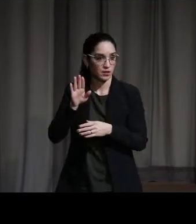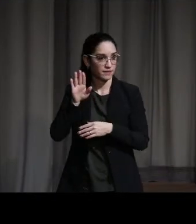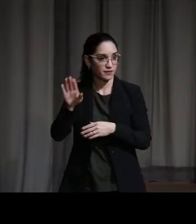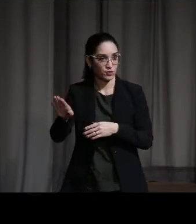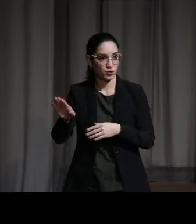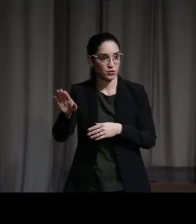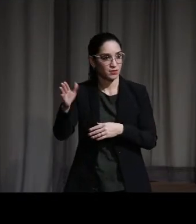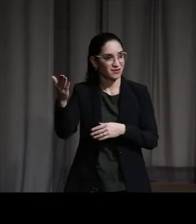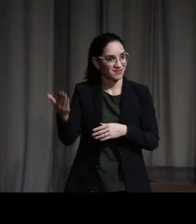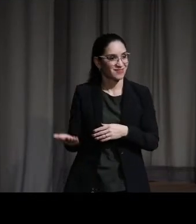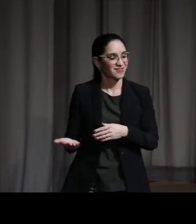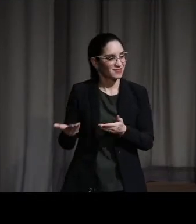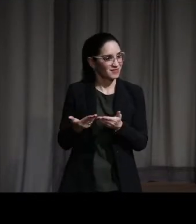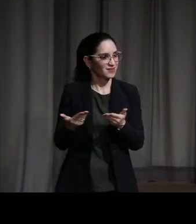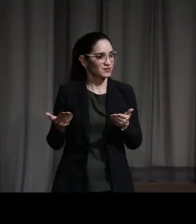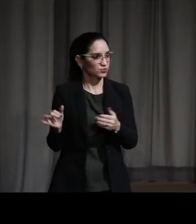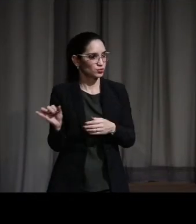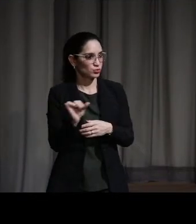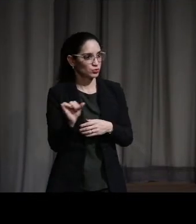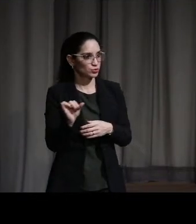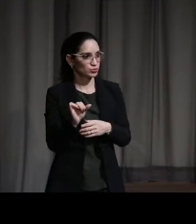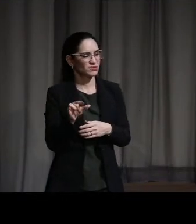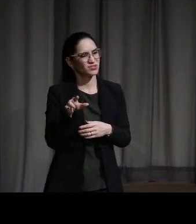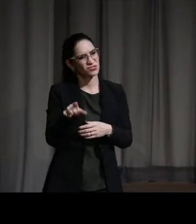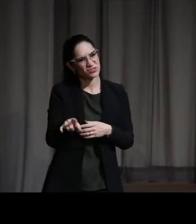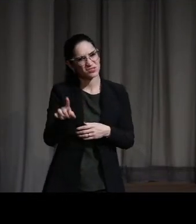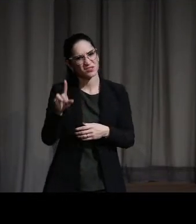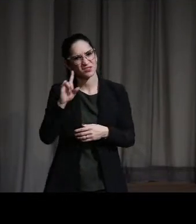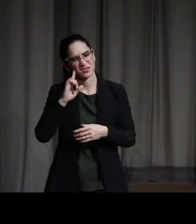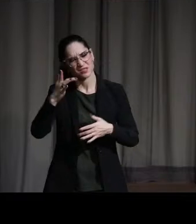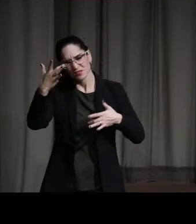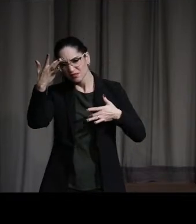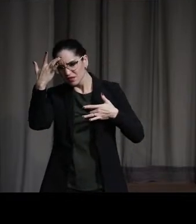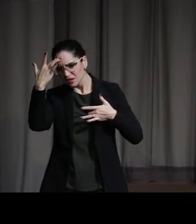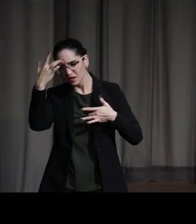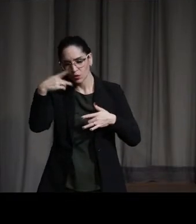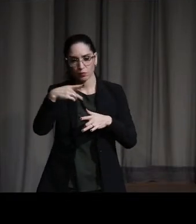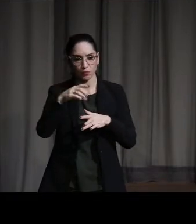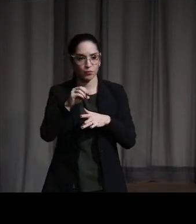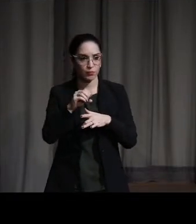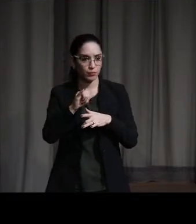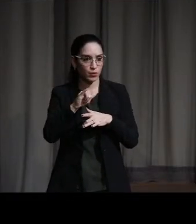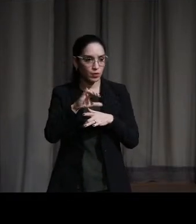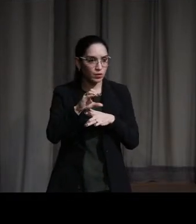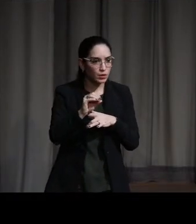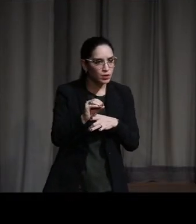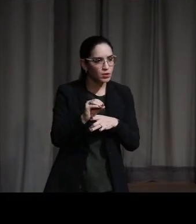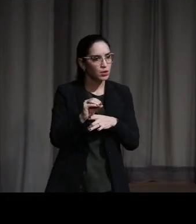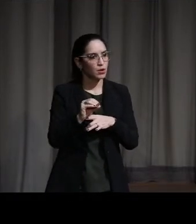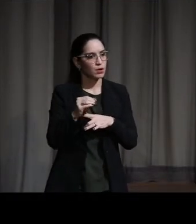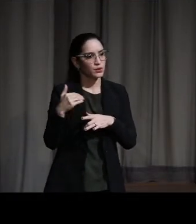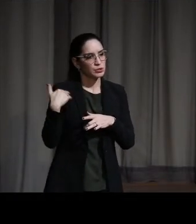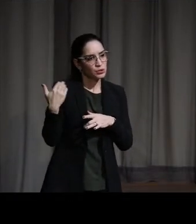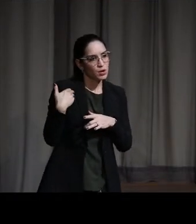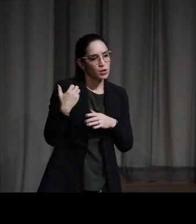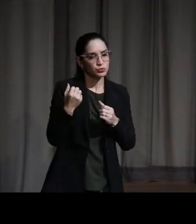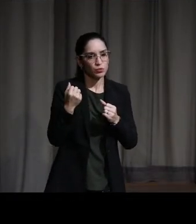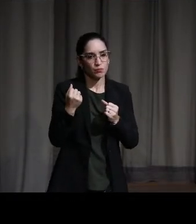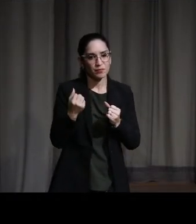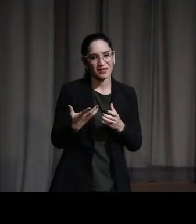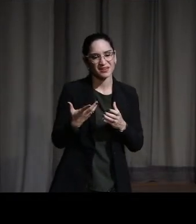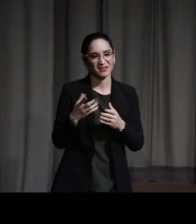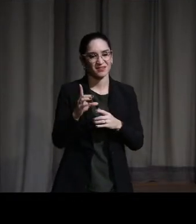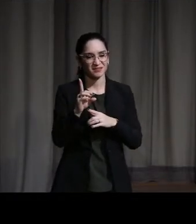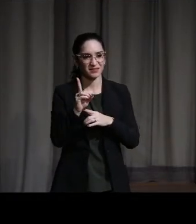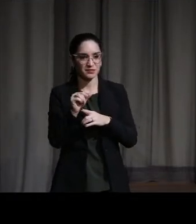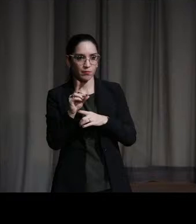Yeah, I'm There's sure. also, I believe she had suffered from polio as a young person, and so there's kind of a personal story of disability in her art.